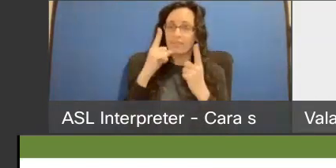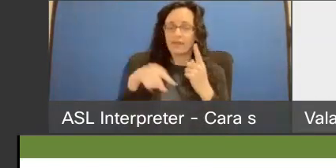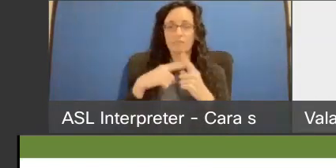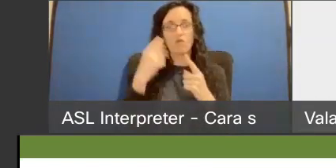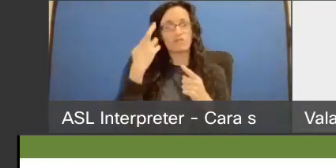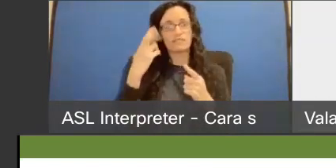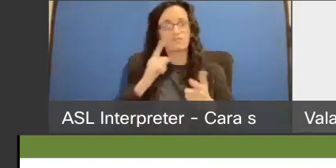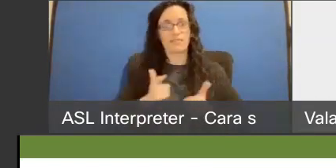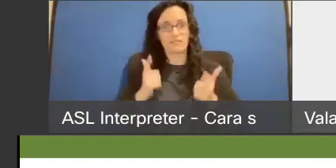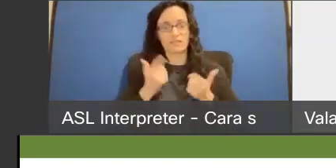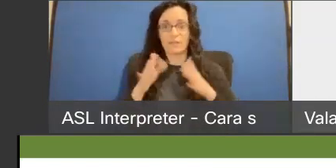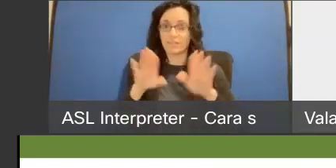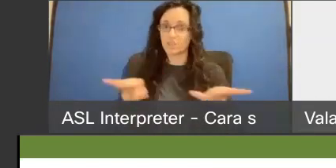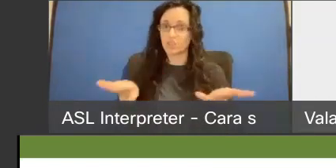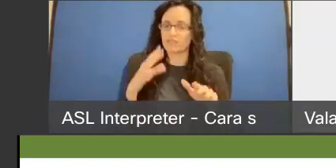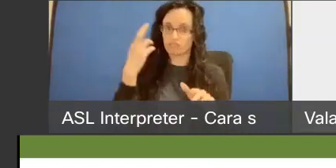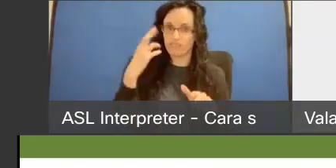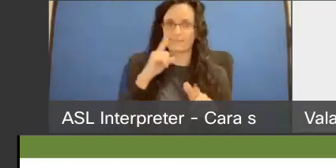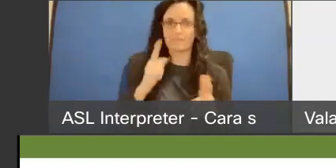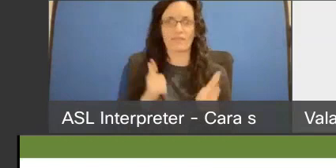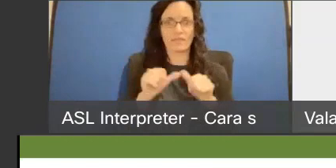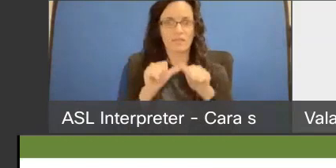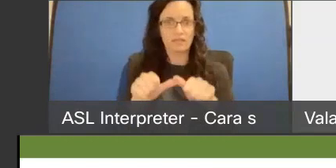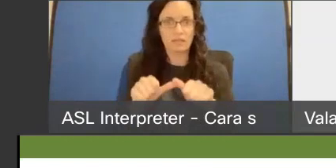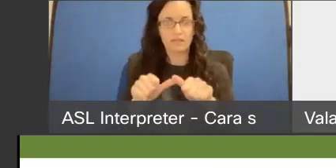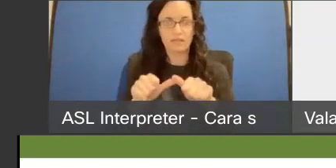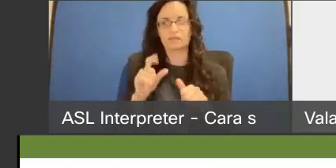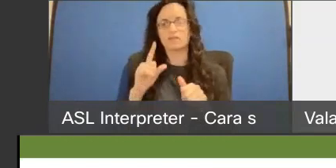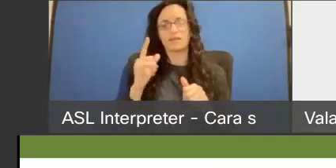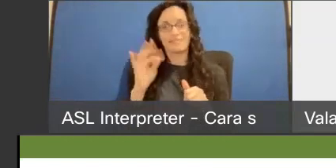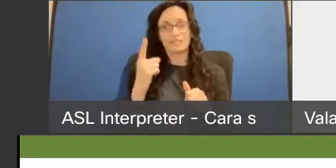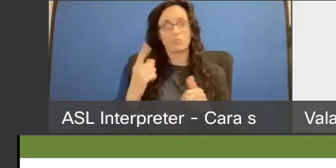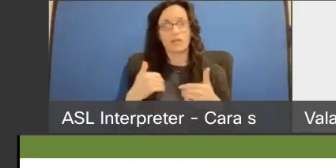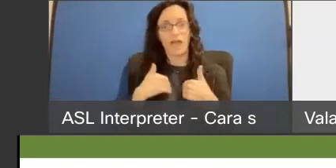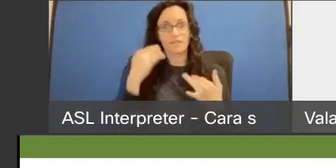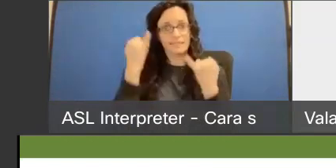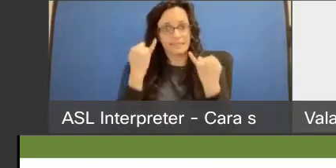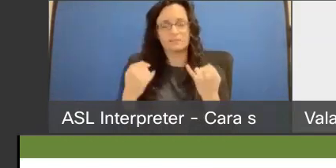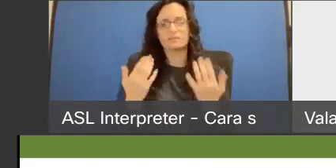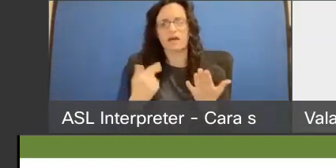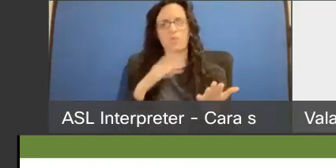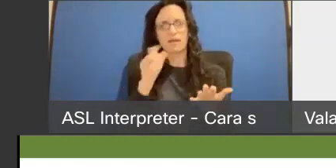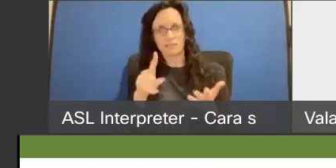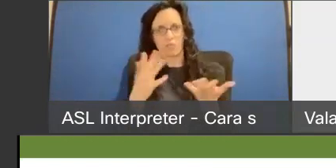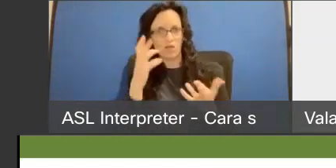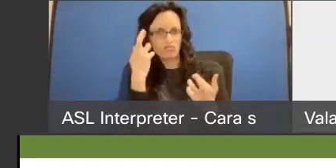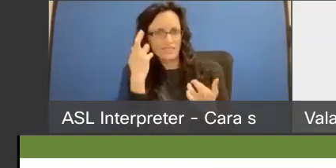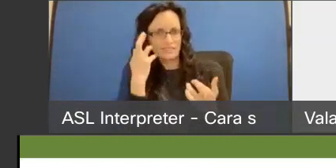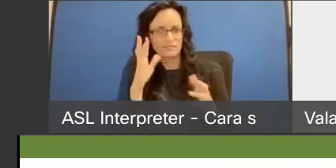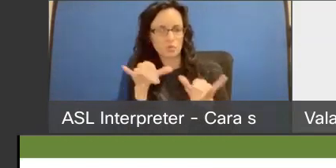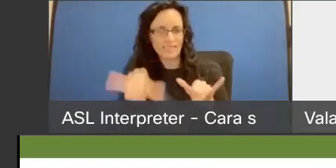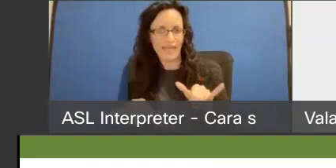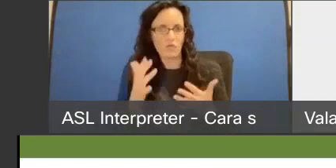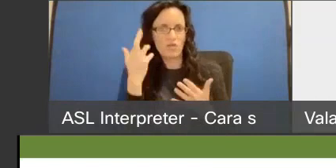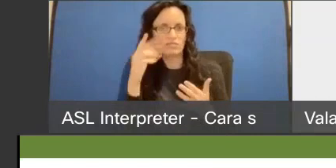If someone's talking to me about suicide, one of the things I'm going to be asking them is, so tell me, what are the reasons you have to stay, right? What are some of the reasons that you're